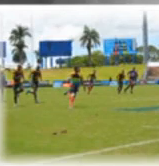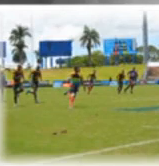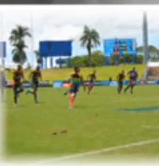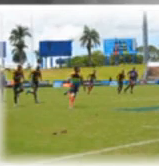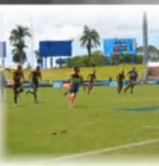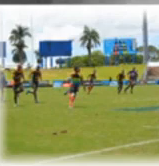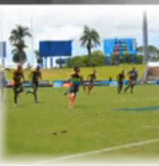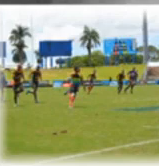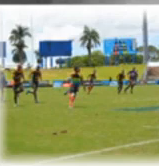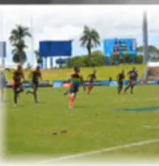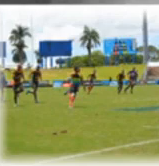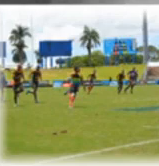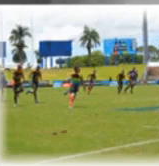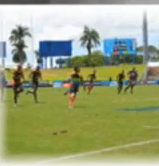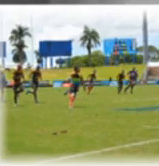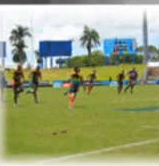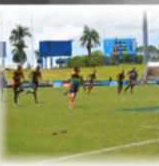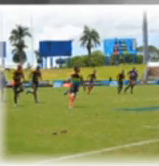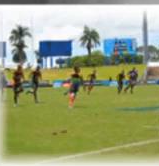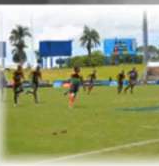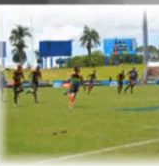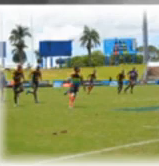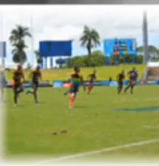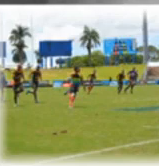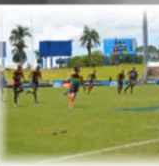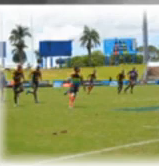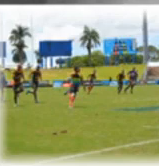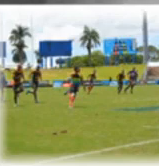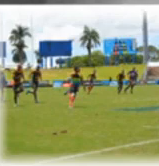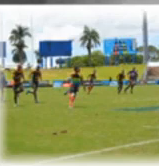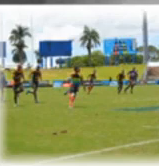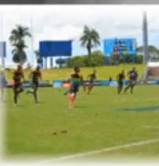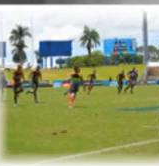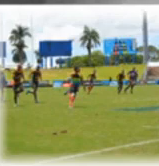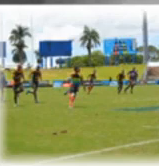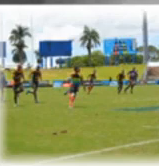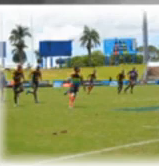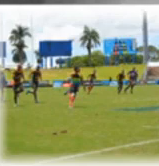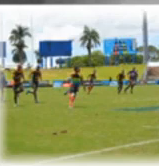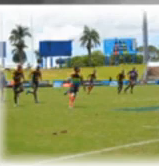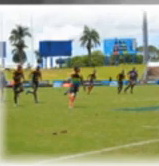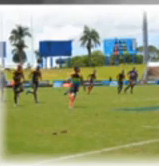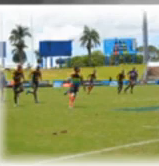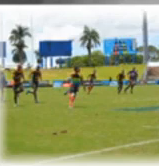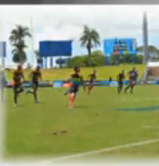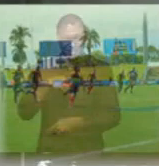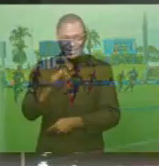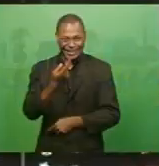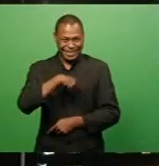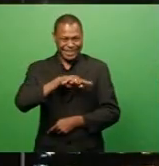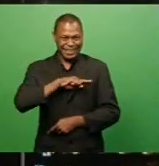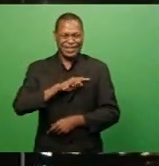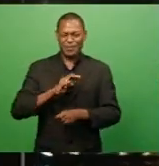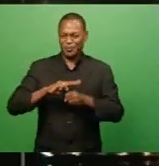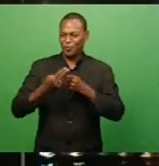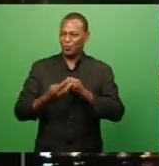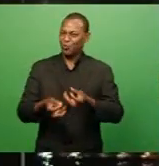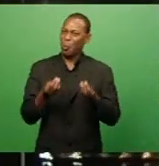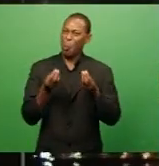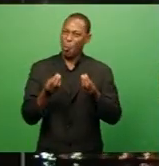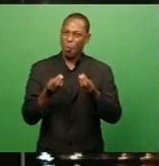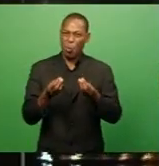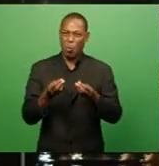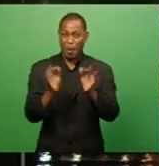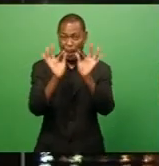domestic sevens tournaments? Visit our FBC website to answer. You can send us newsworthy pictures and